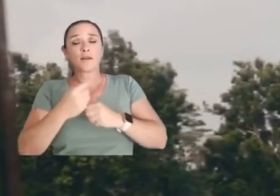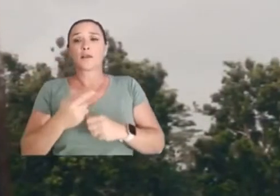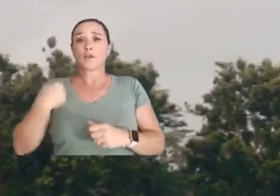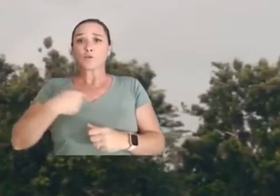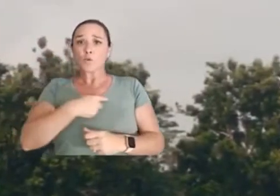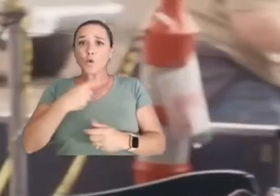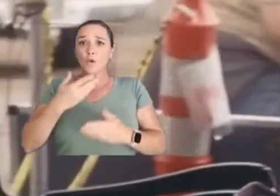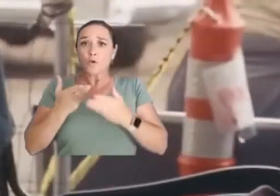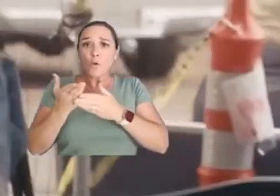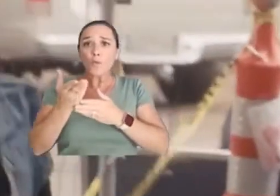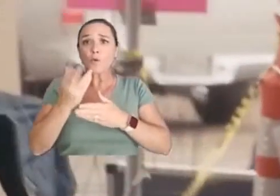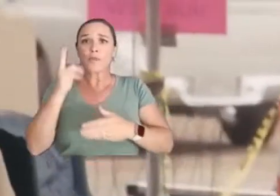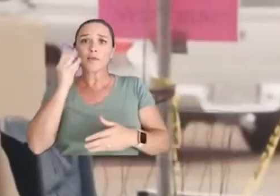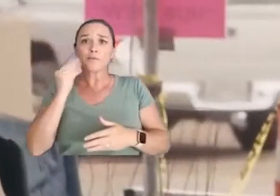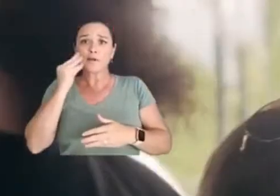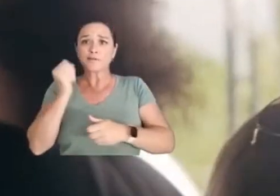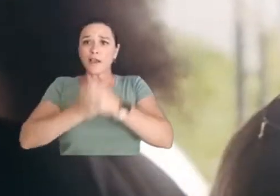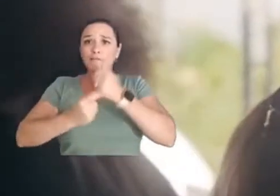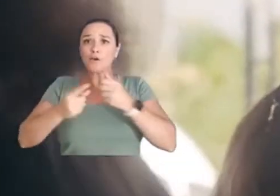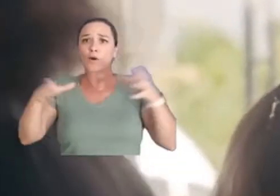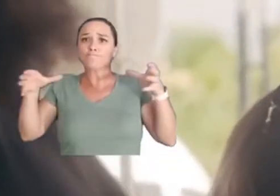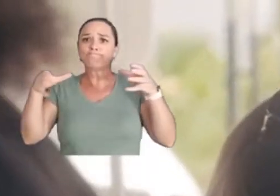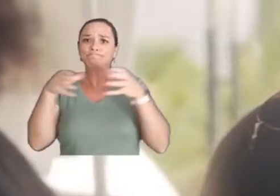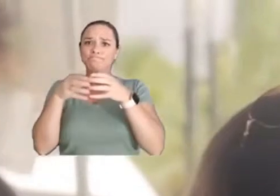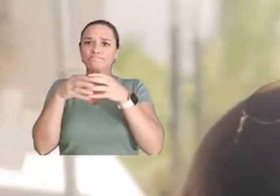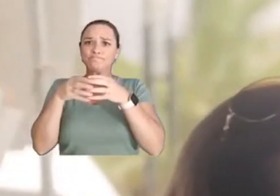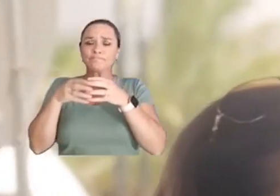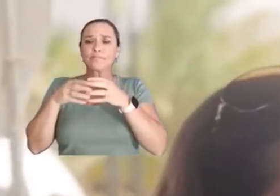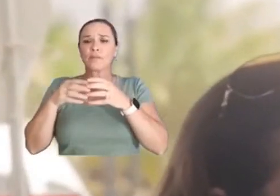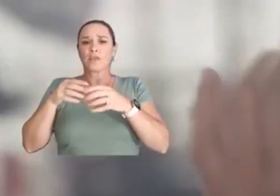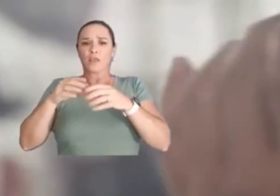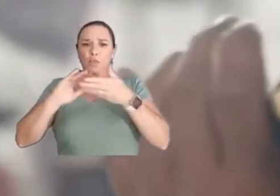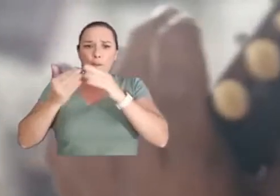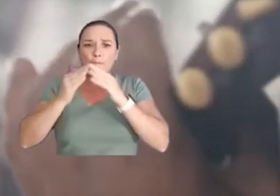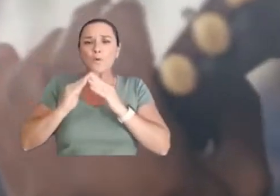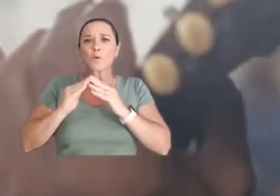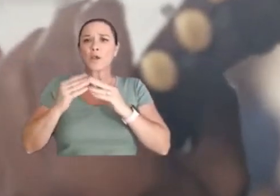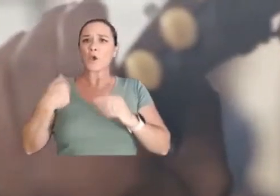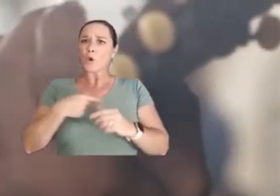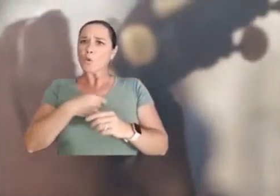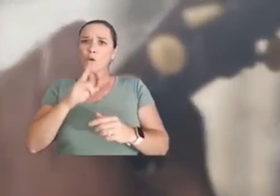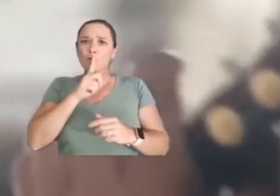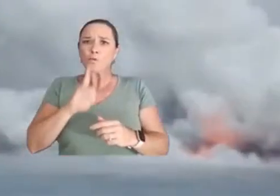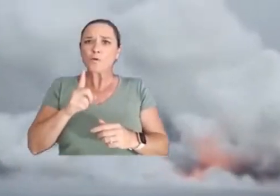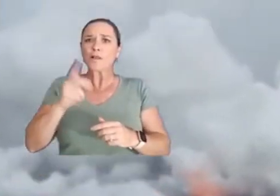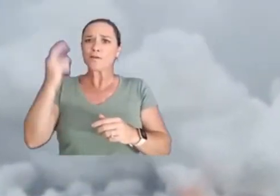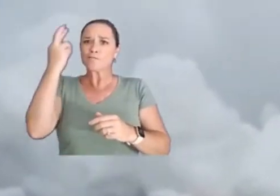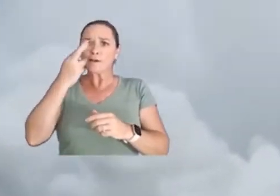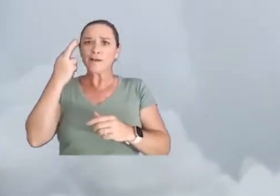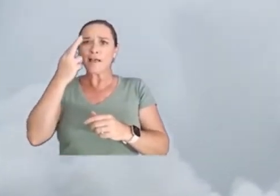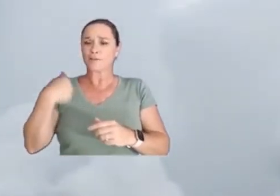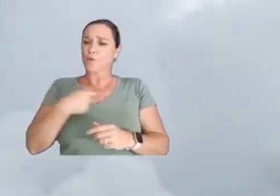we're growing closer together as a community. When tragedies like this strike, you really realize how much you need each other.